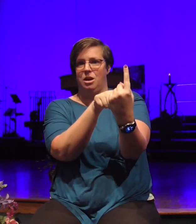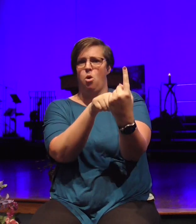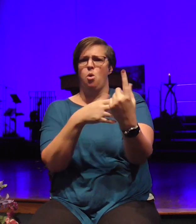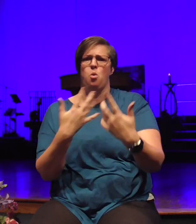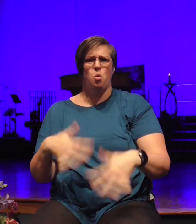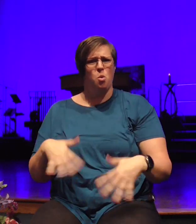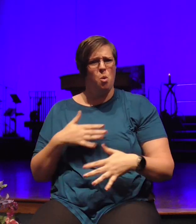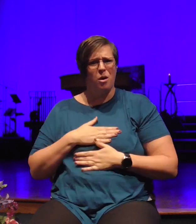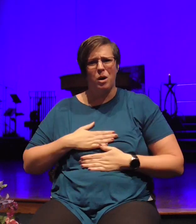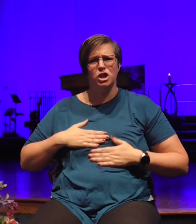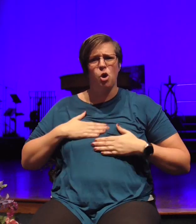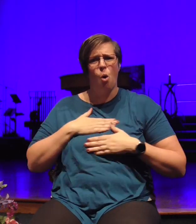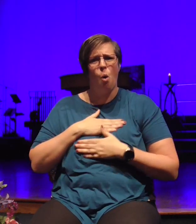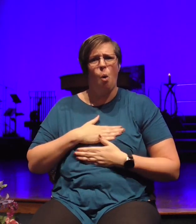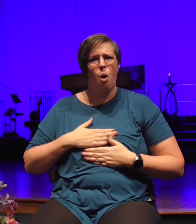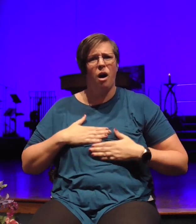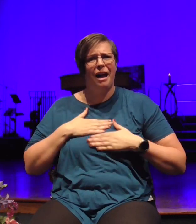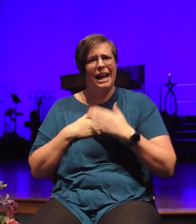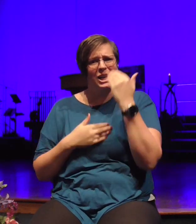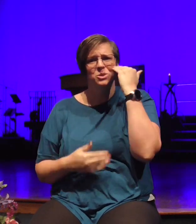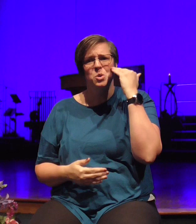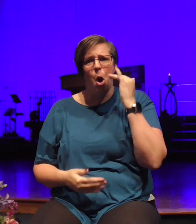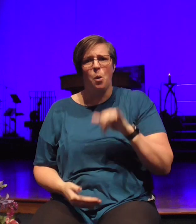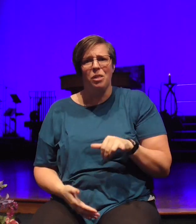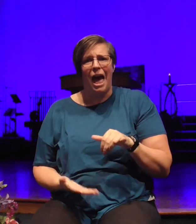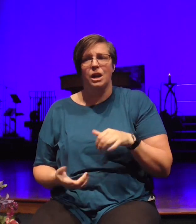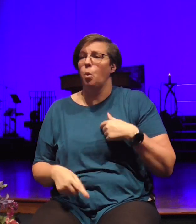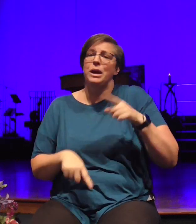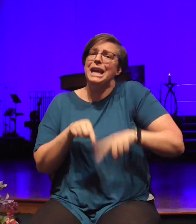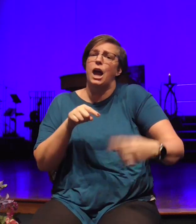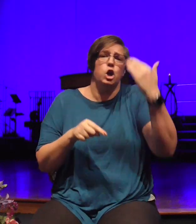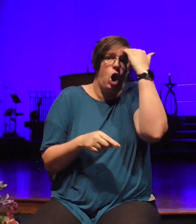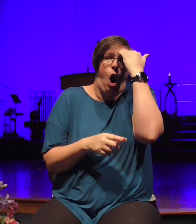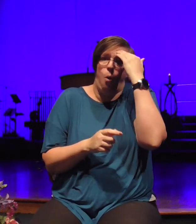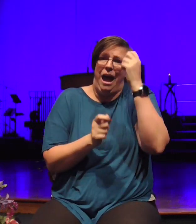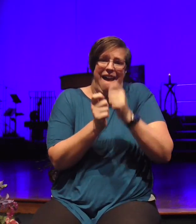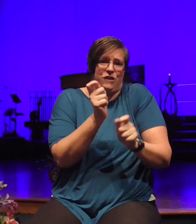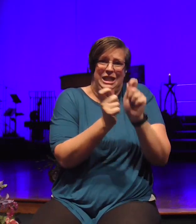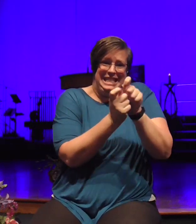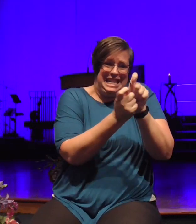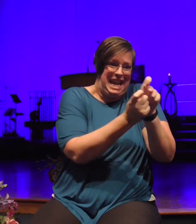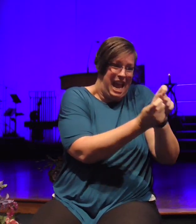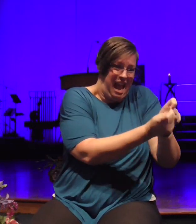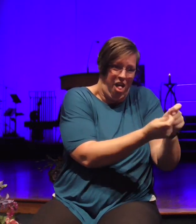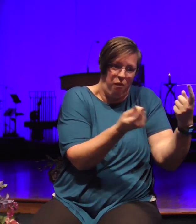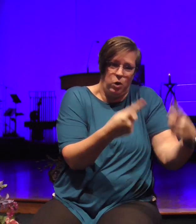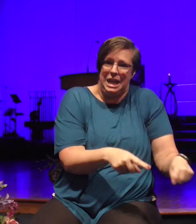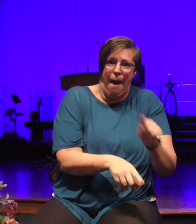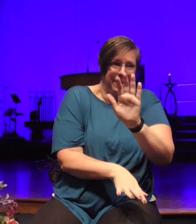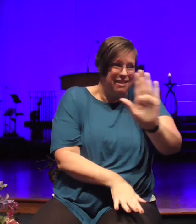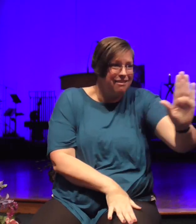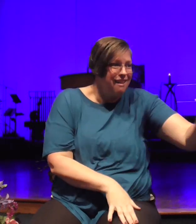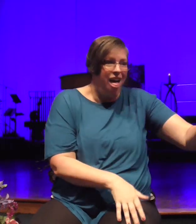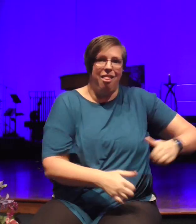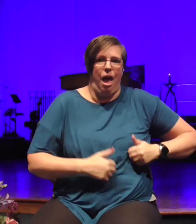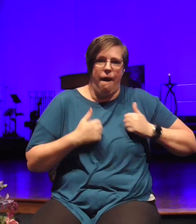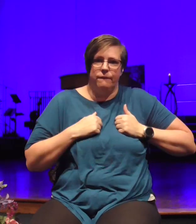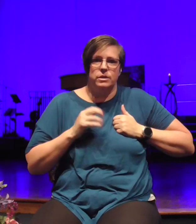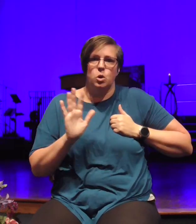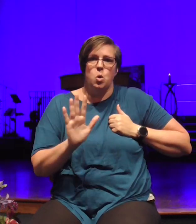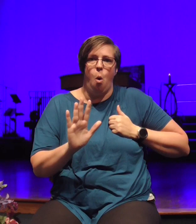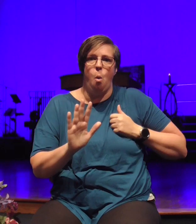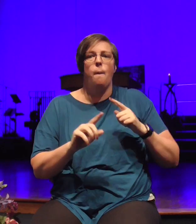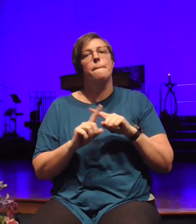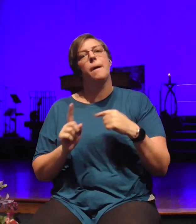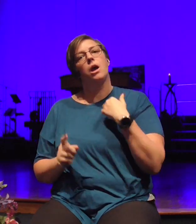is to know that. For we can't know every detail going on in each person's life consciously, but we can know